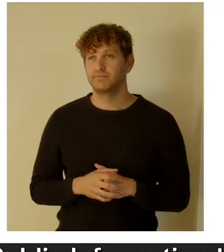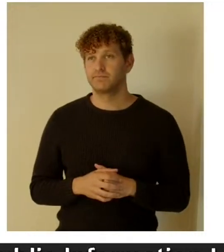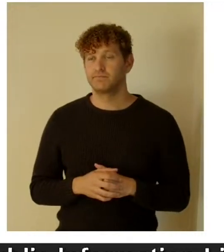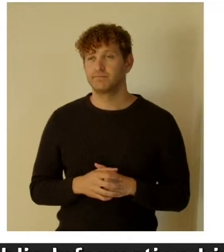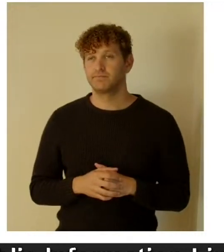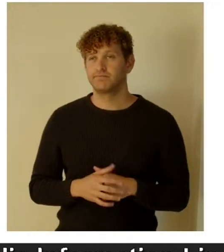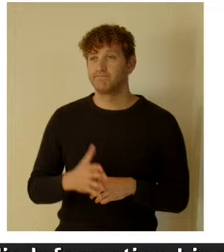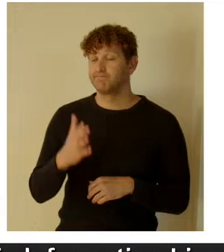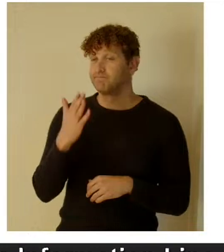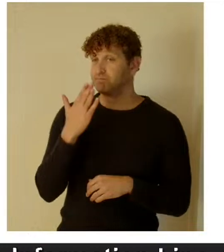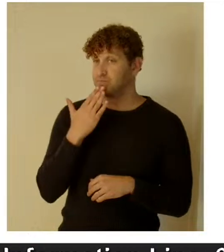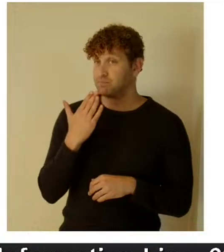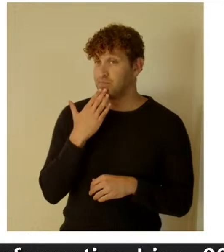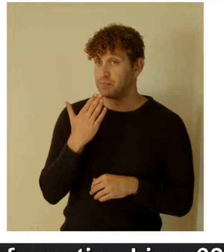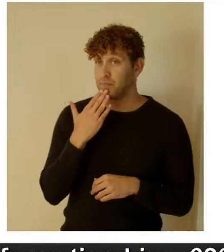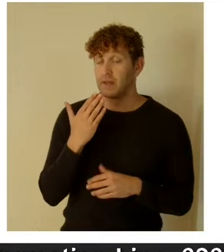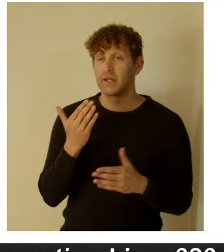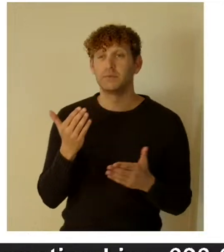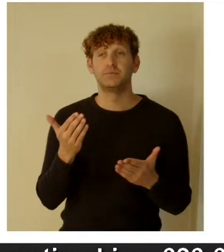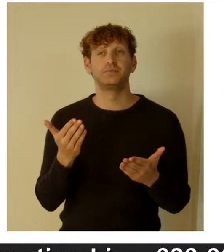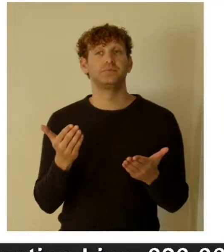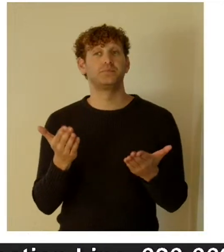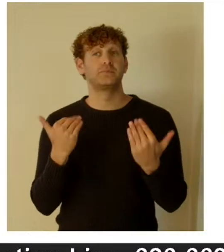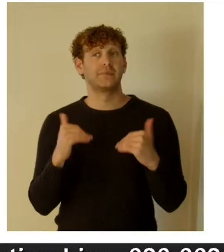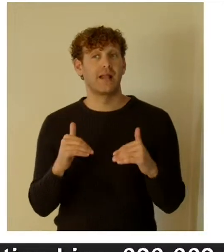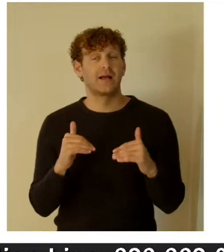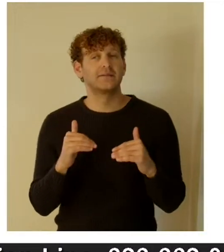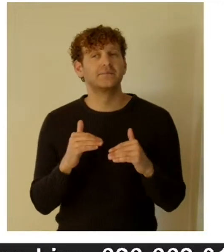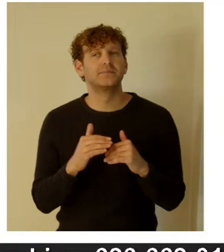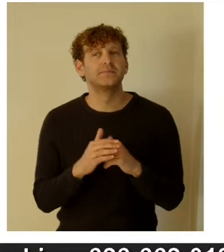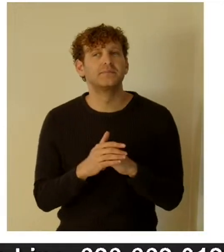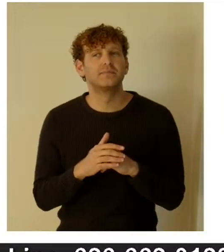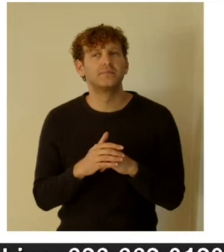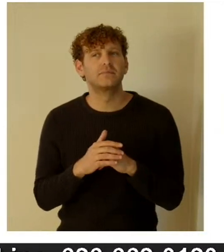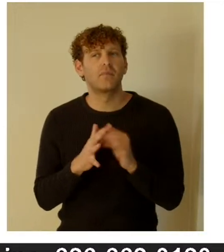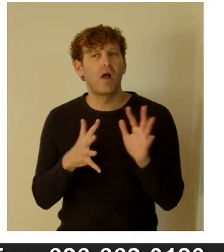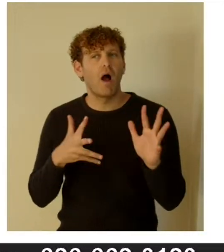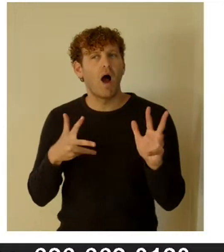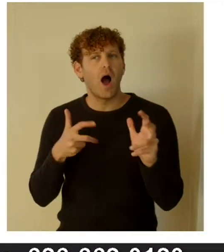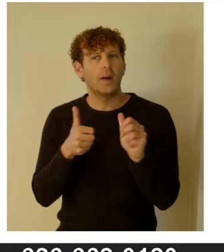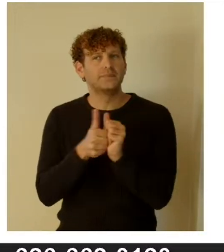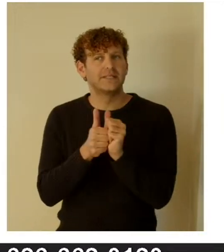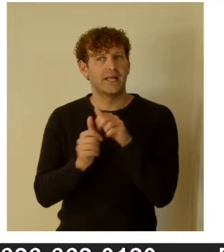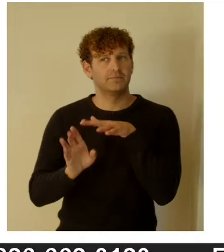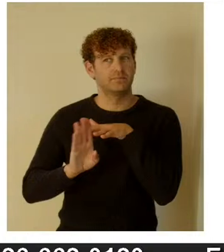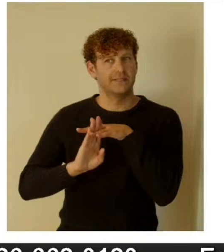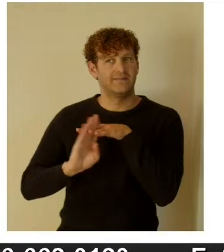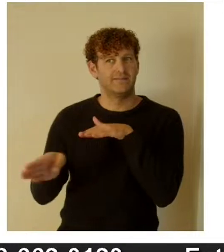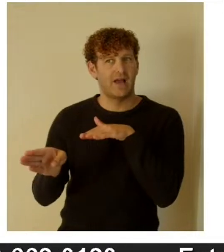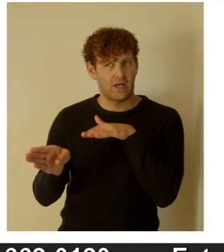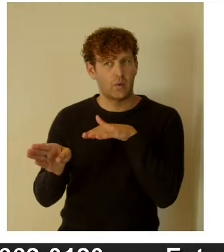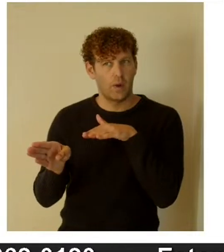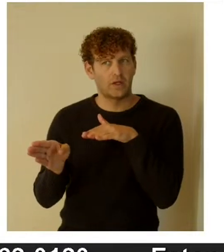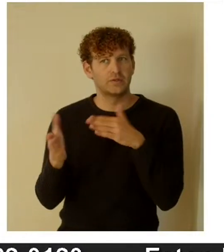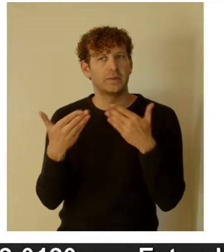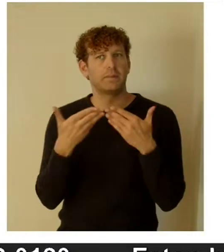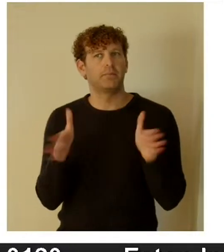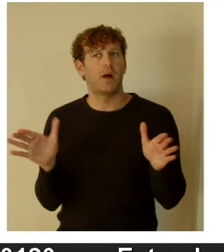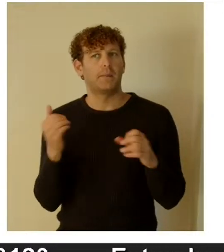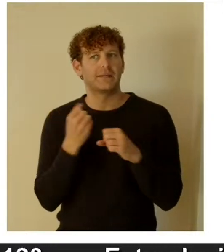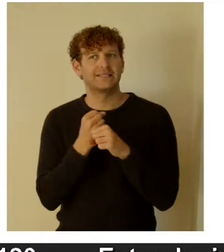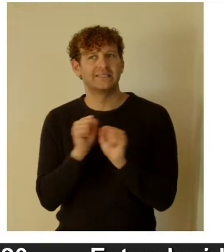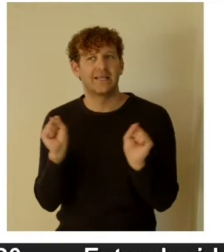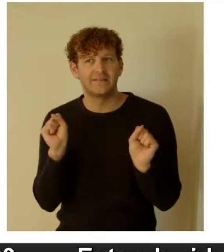Thank you for that. Next up to give an update on evacuations and public safety is Captain Williams with the Los Angeles County Sheriff's